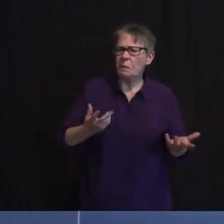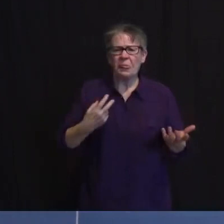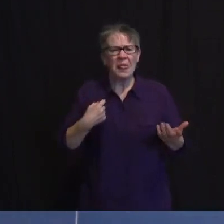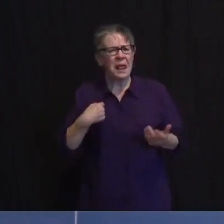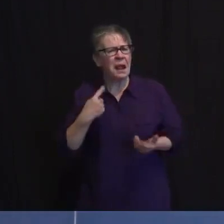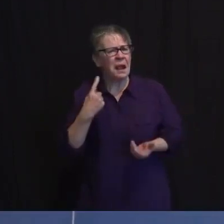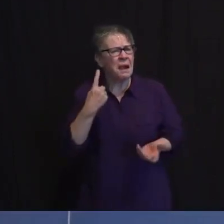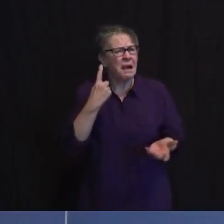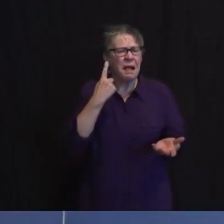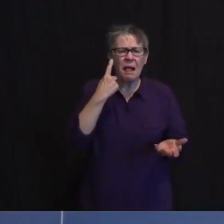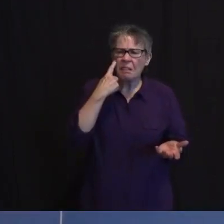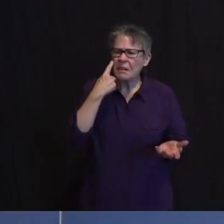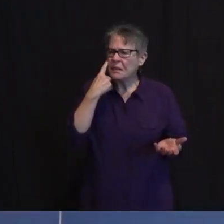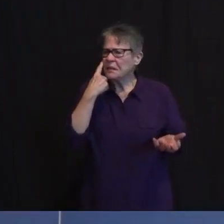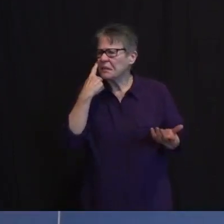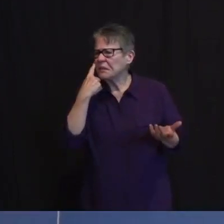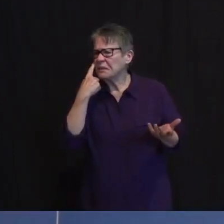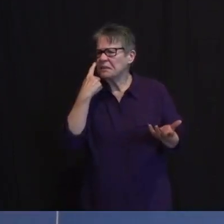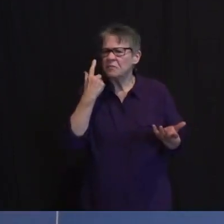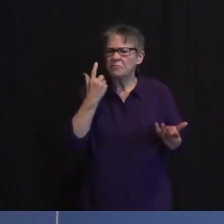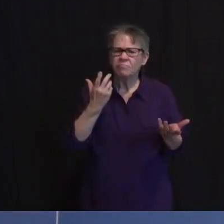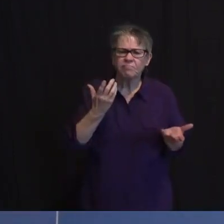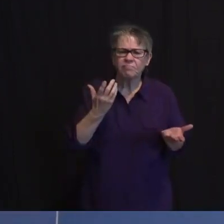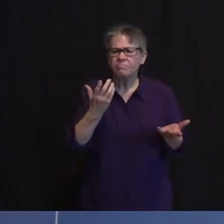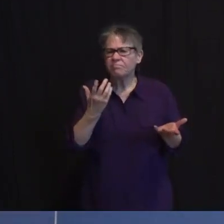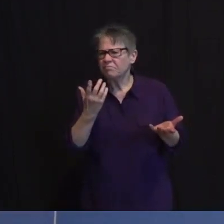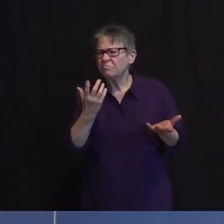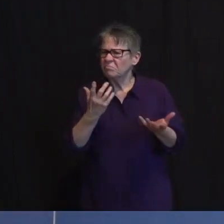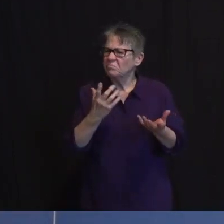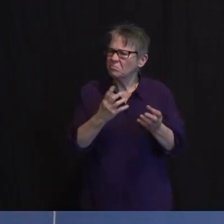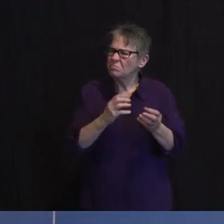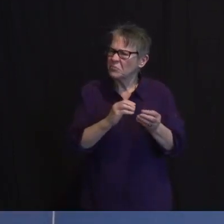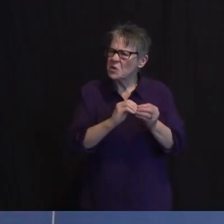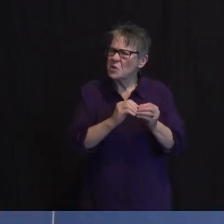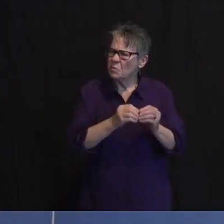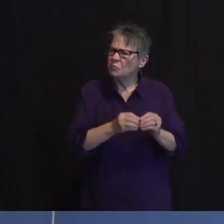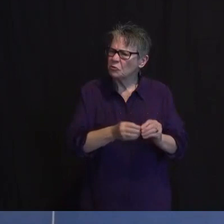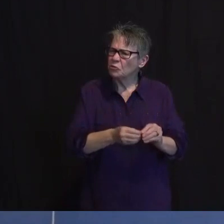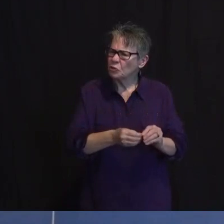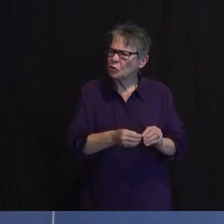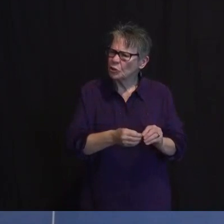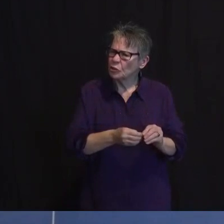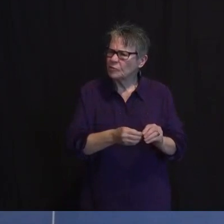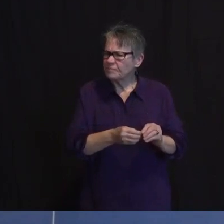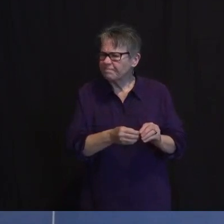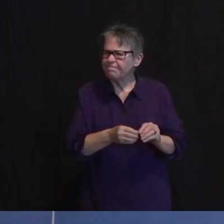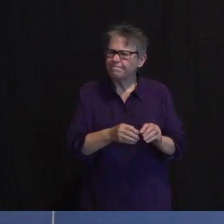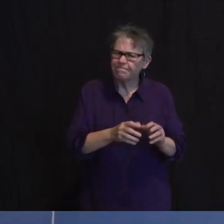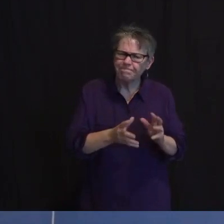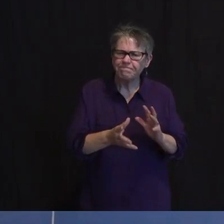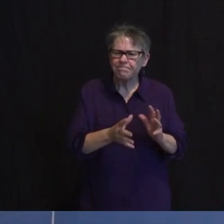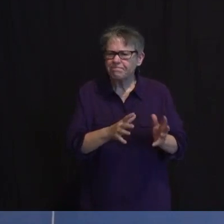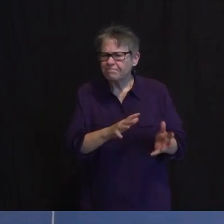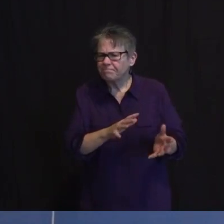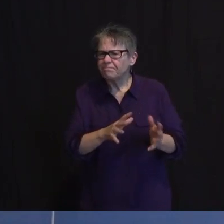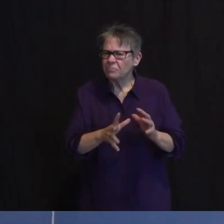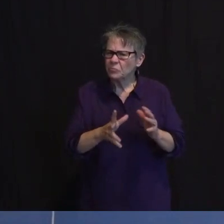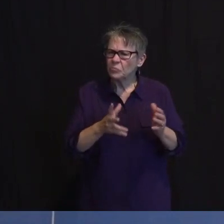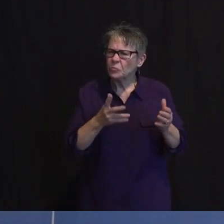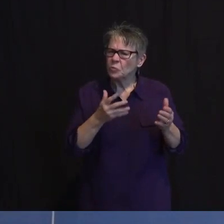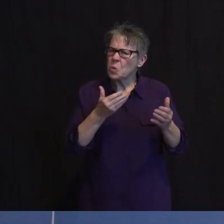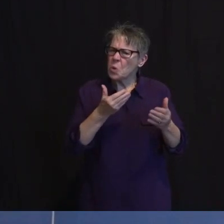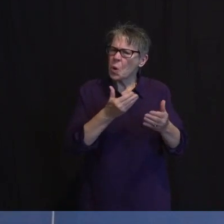of the information, as with all of our statistics, sometimes is in question, but we have a pretty good handle of